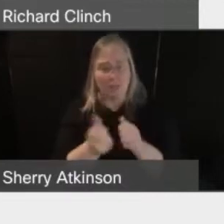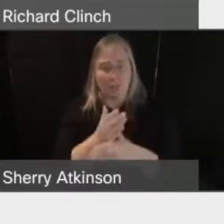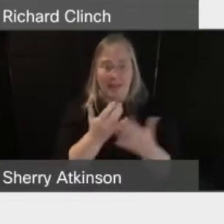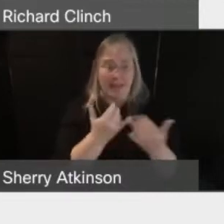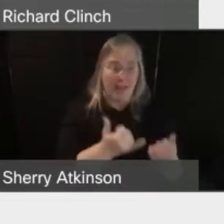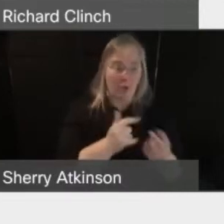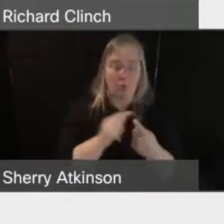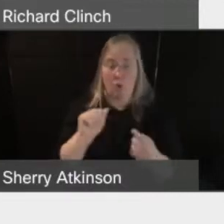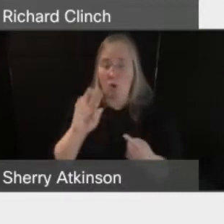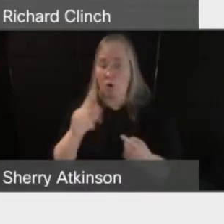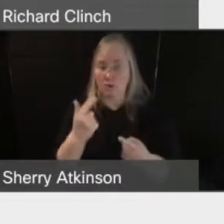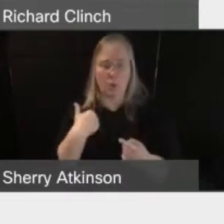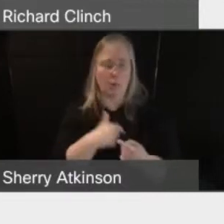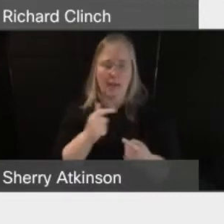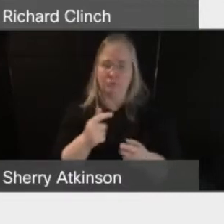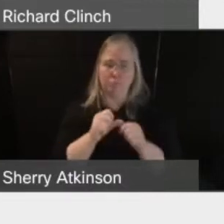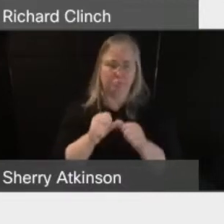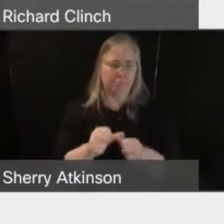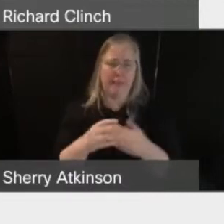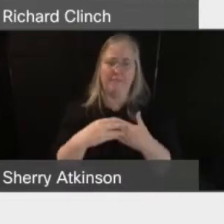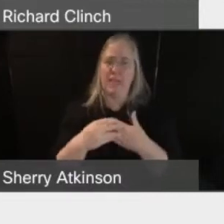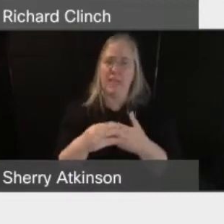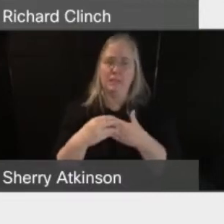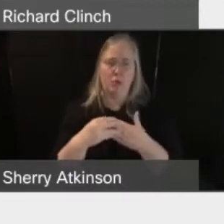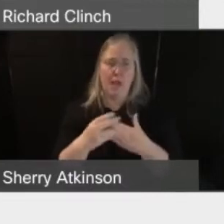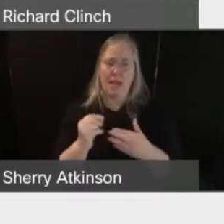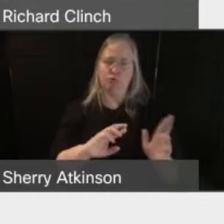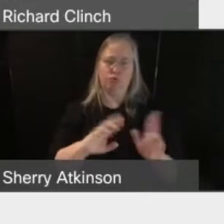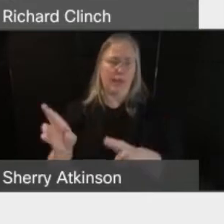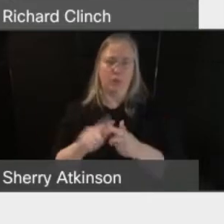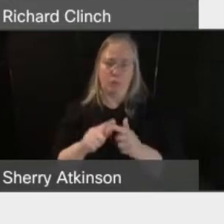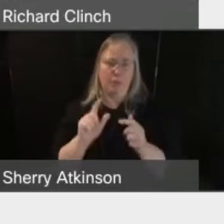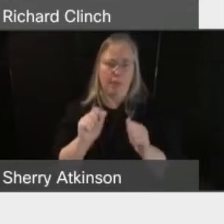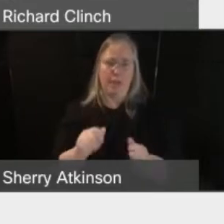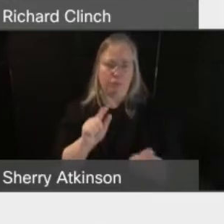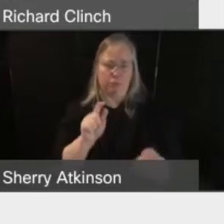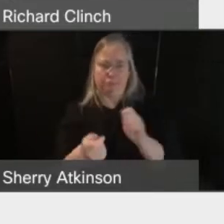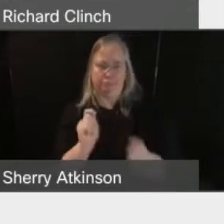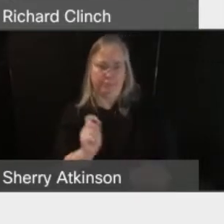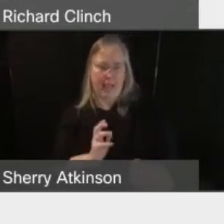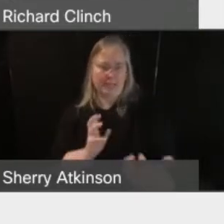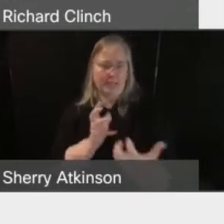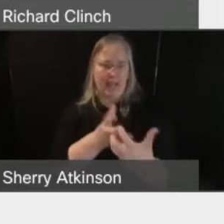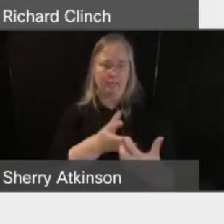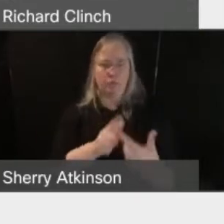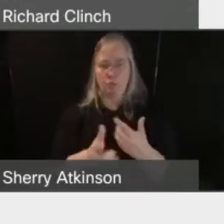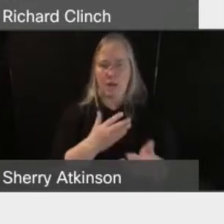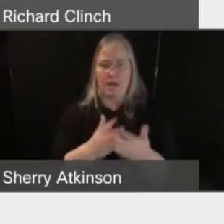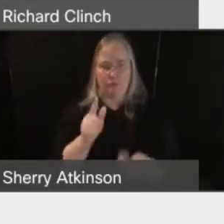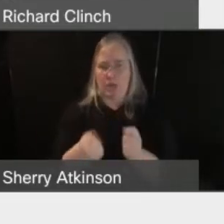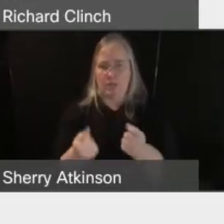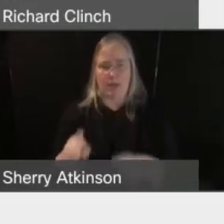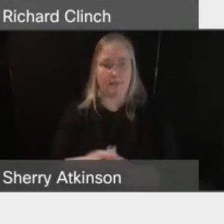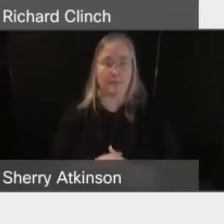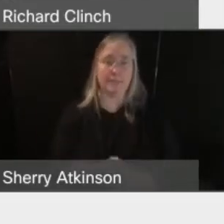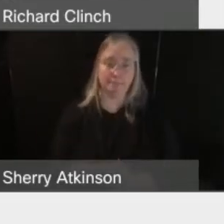be flexible and ready to be able to adapt to whatever those changes might be.